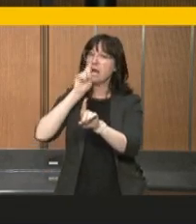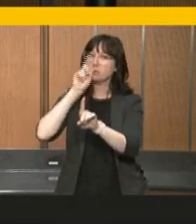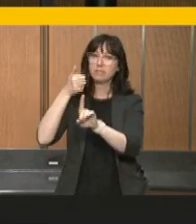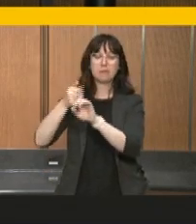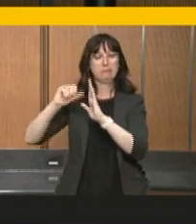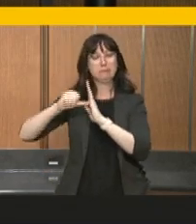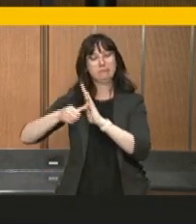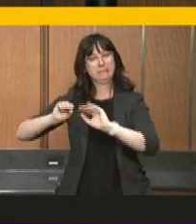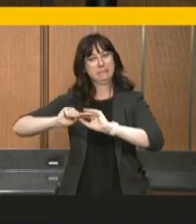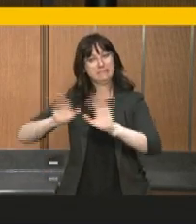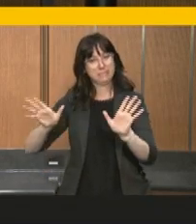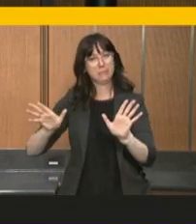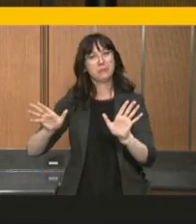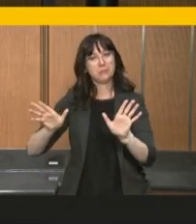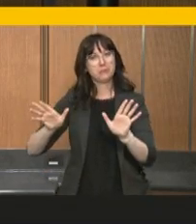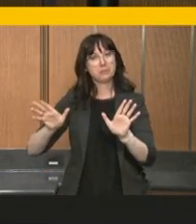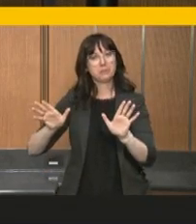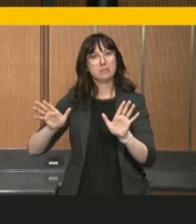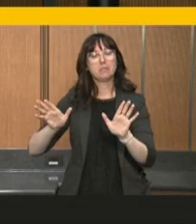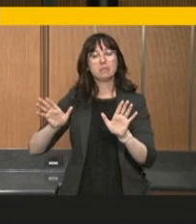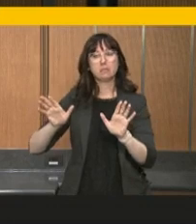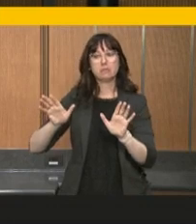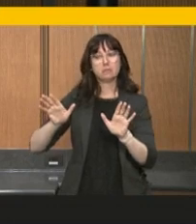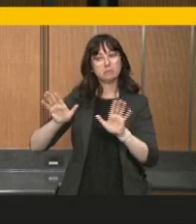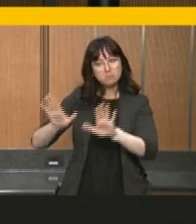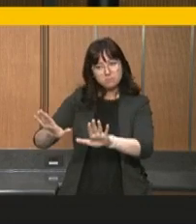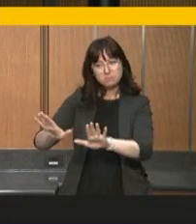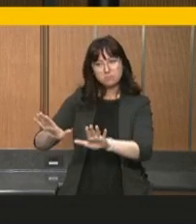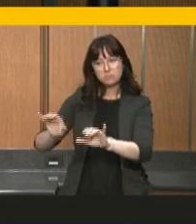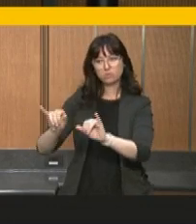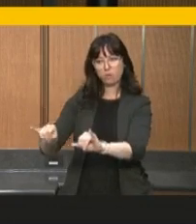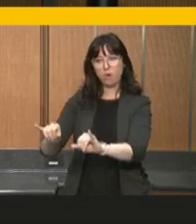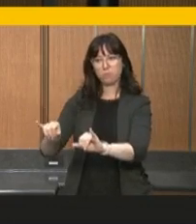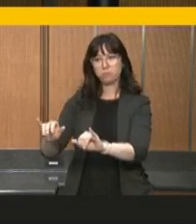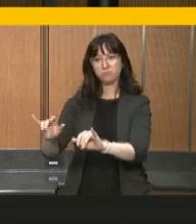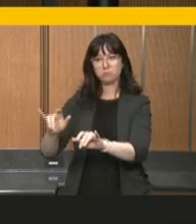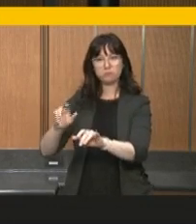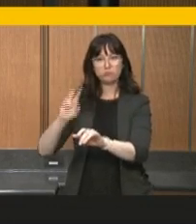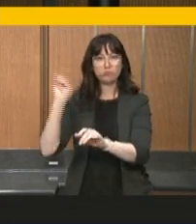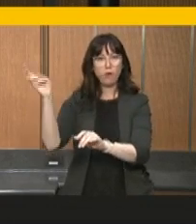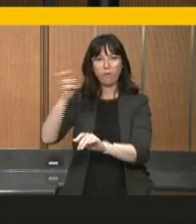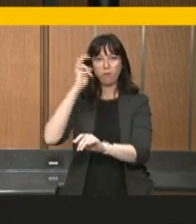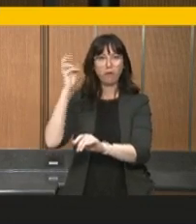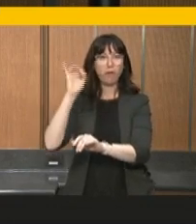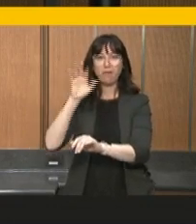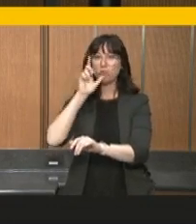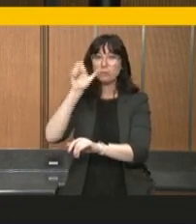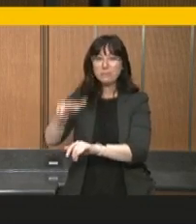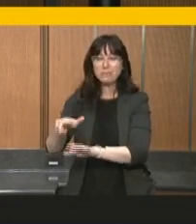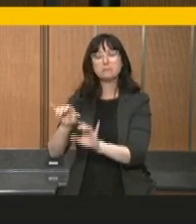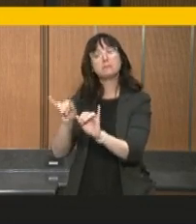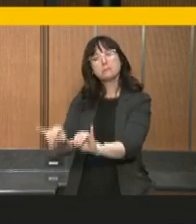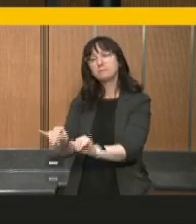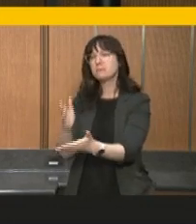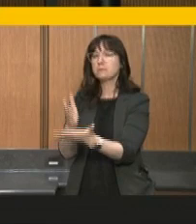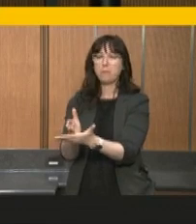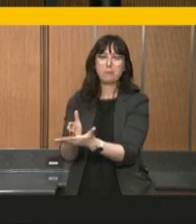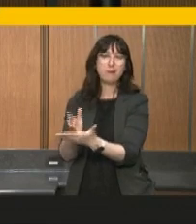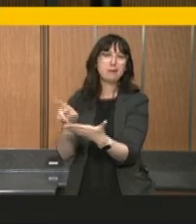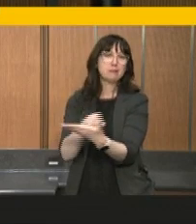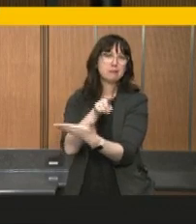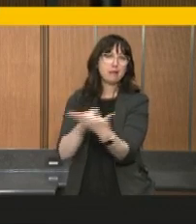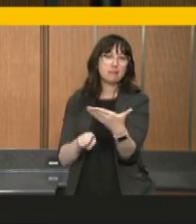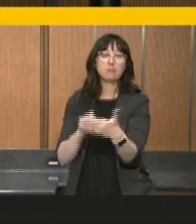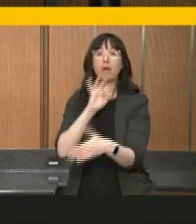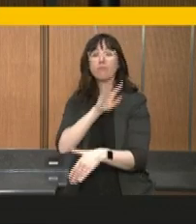that. People are being asked to stop any travel that is non-essential, especially for